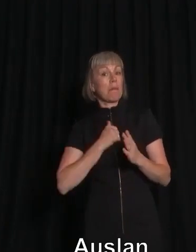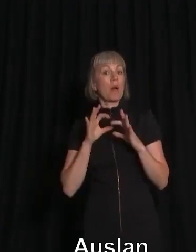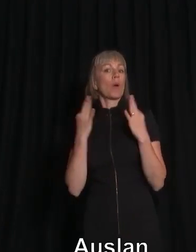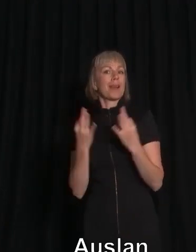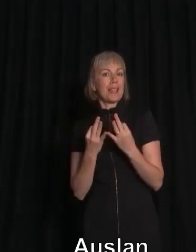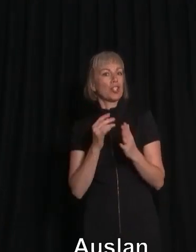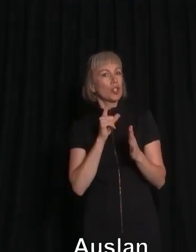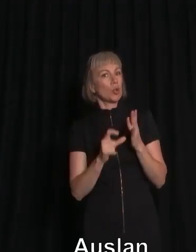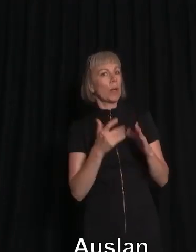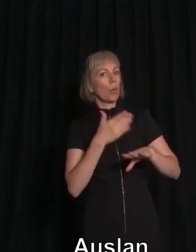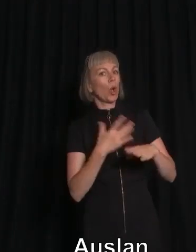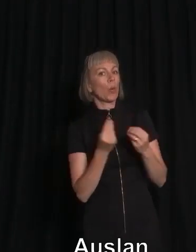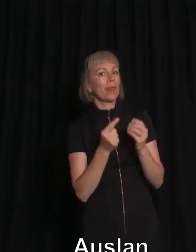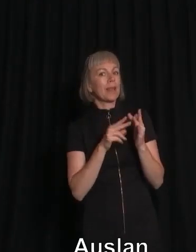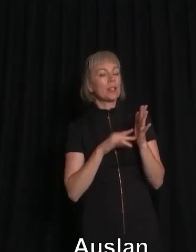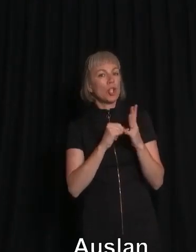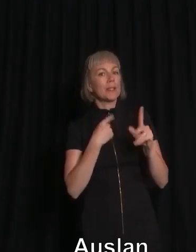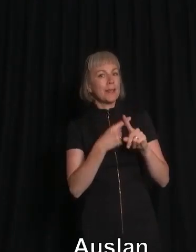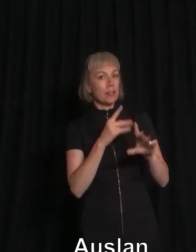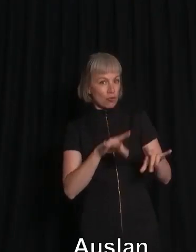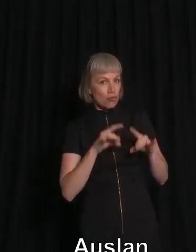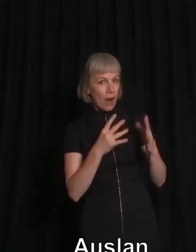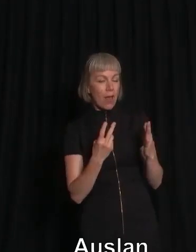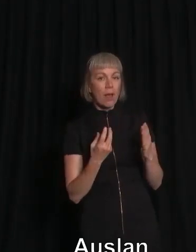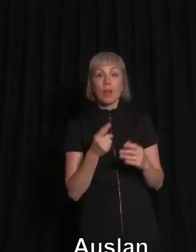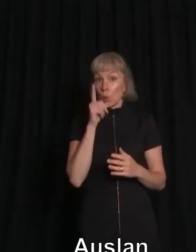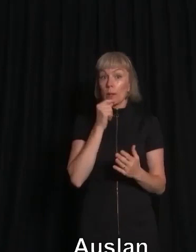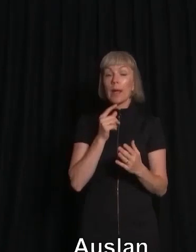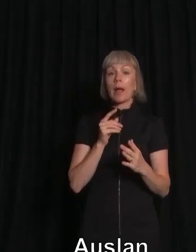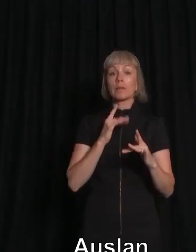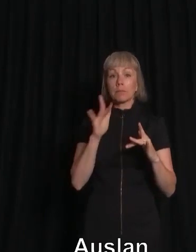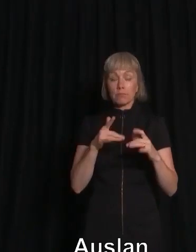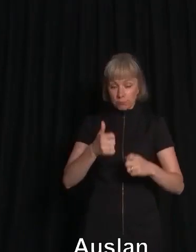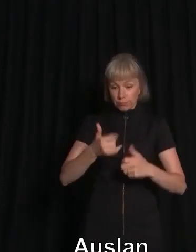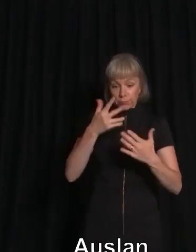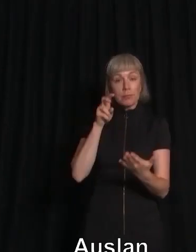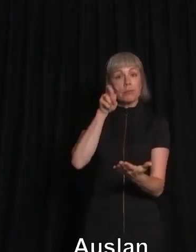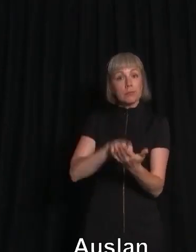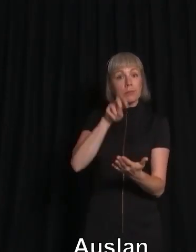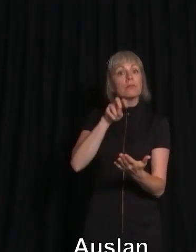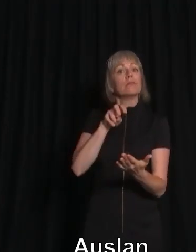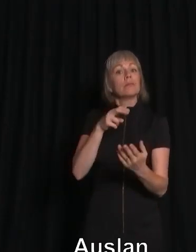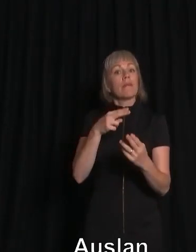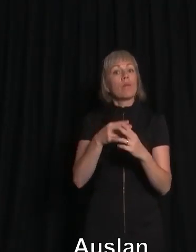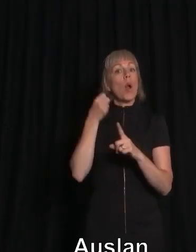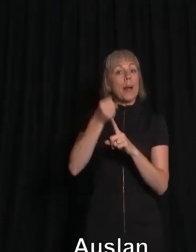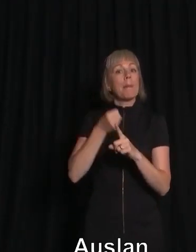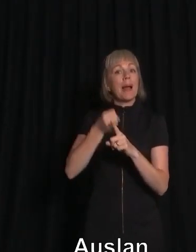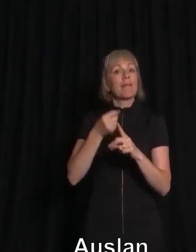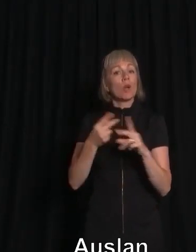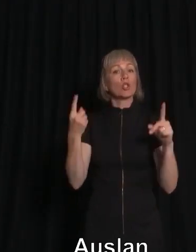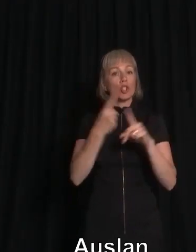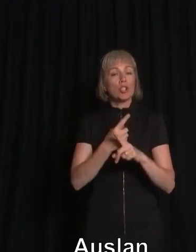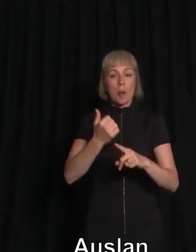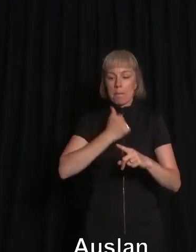So if you do want to sign up and join Equality Australia and Intersex Human Rights Australia with our campaign for change, My